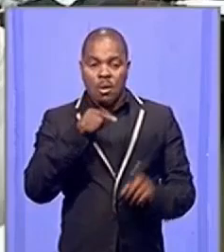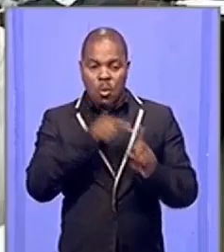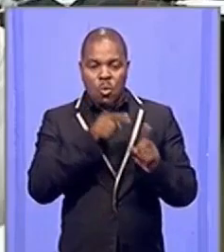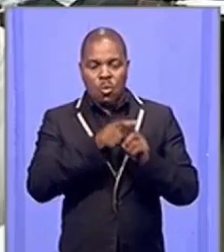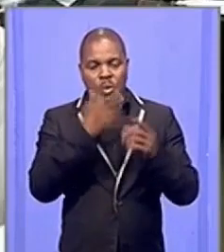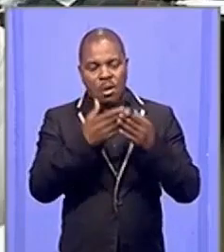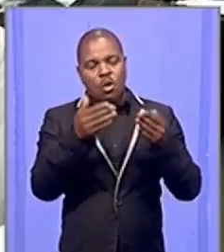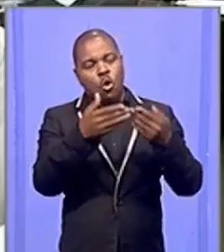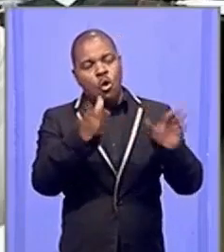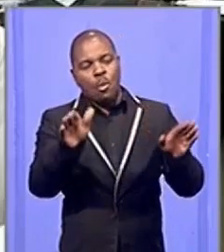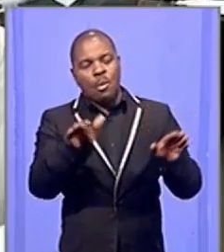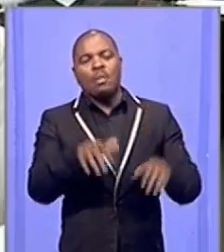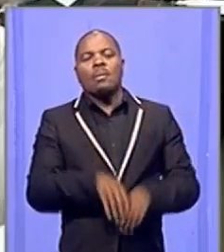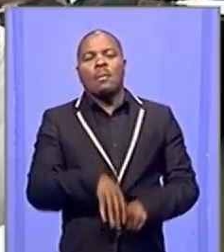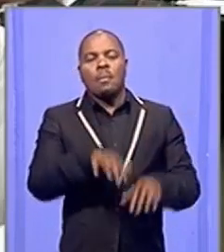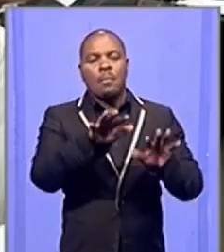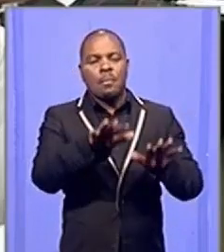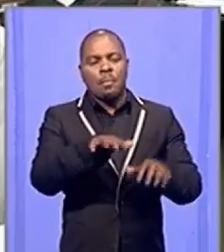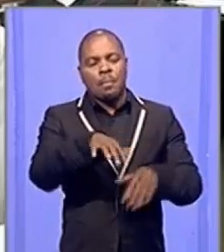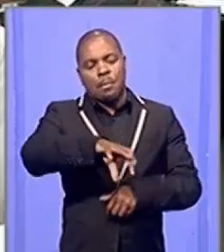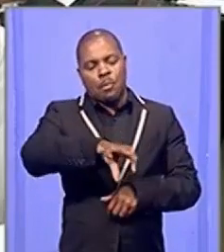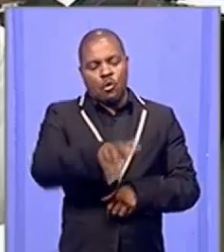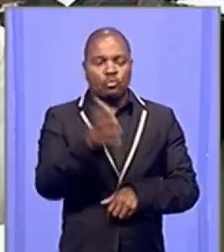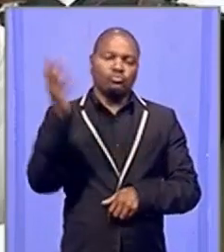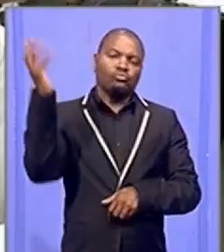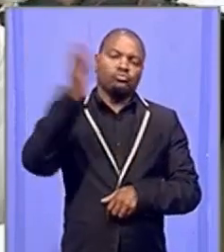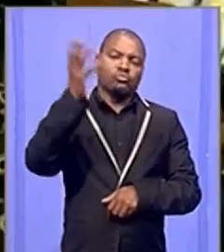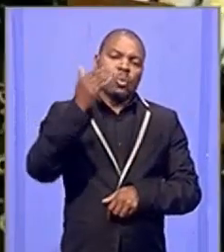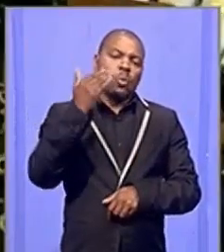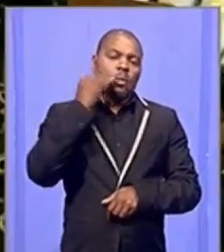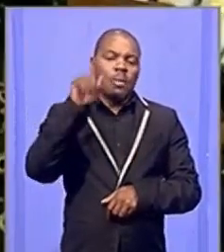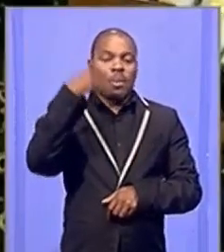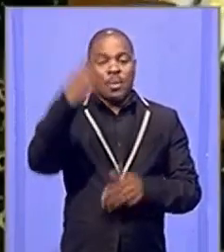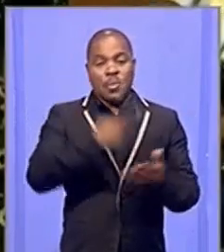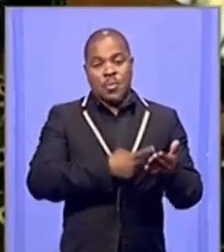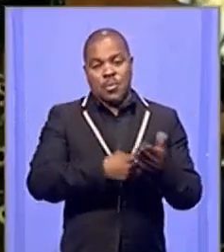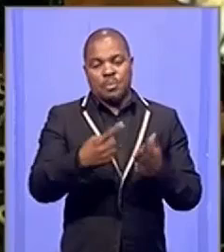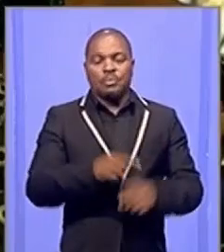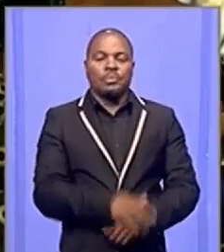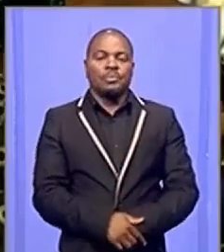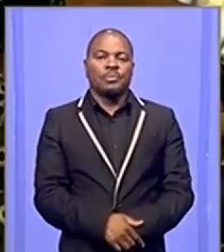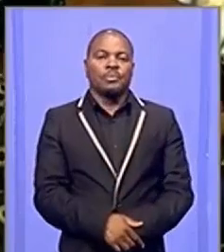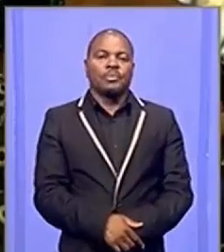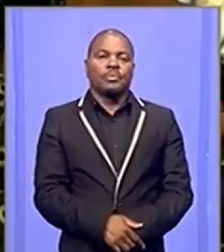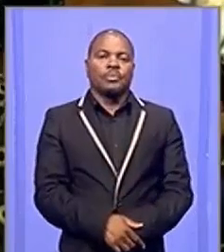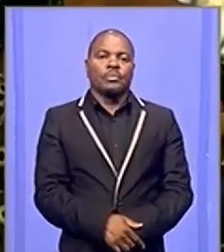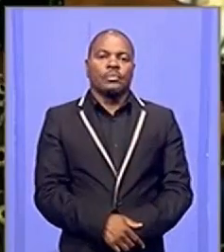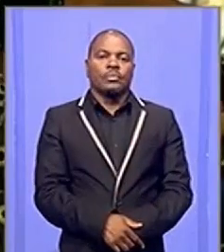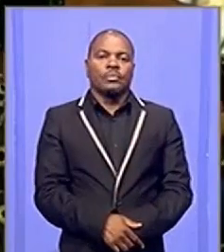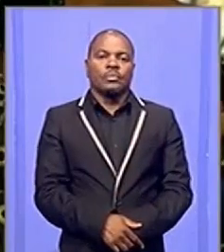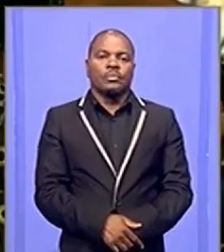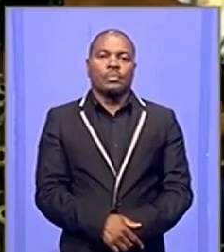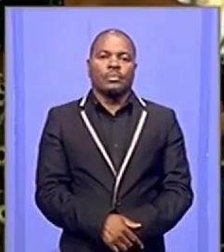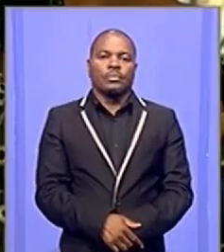jwa provinsi kgotsa State of the Province mo bekeng e tlang. Kamogelo Siekwi, SABC News, Bloemfontein.